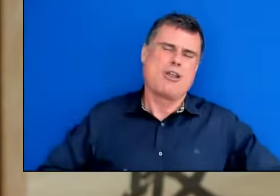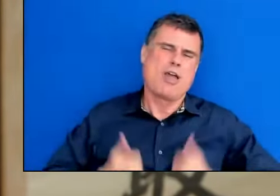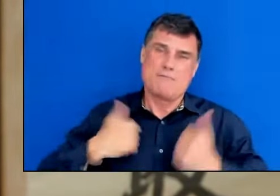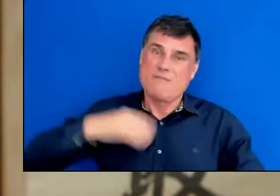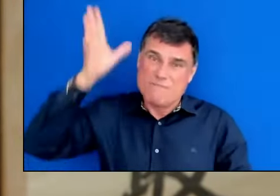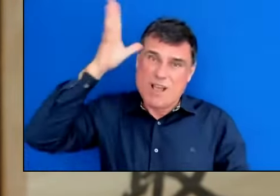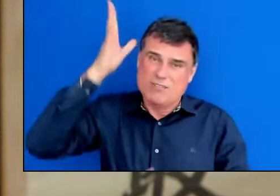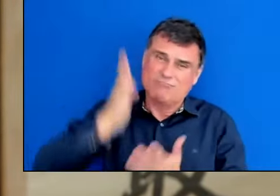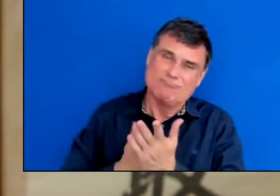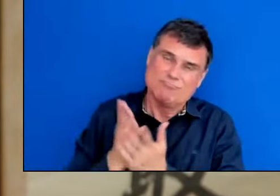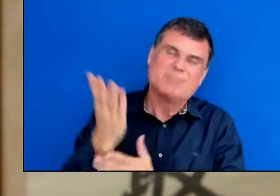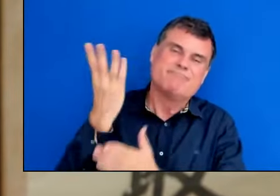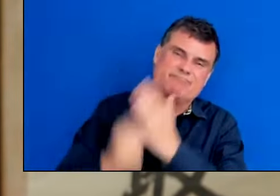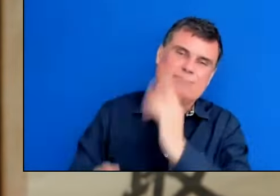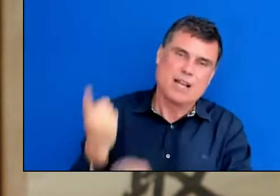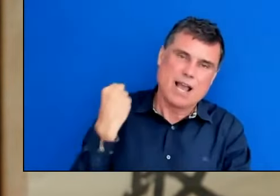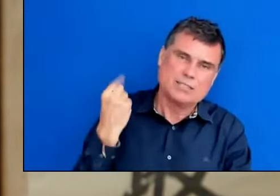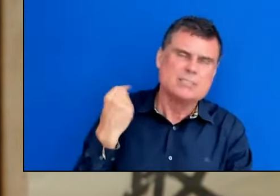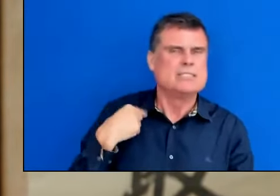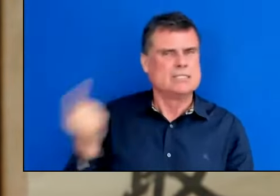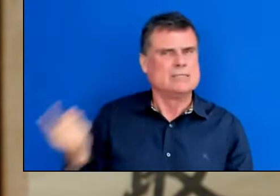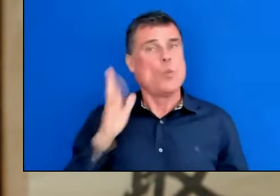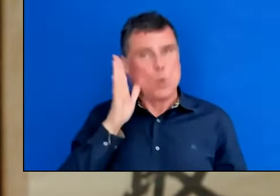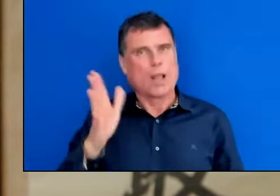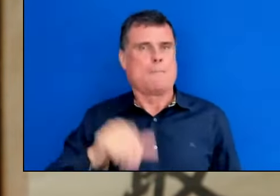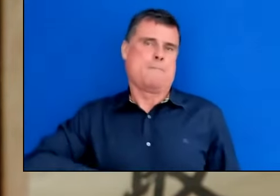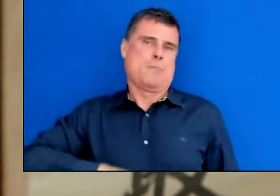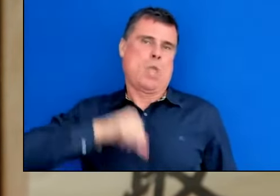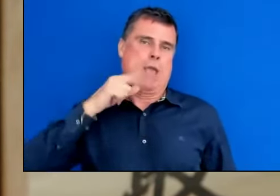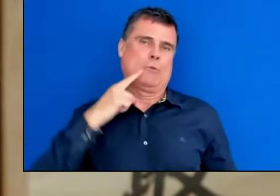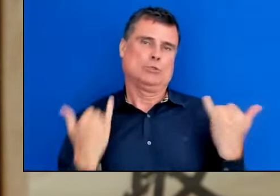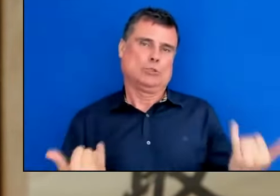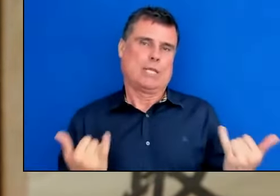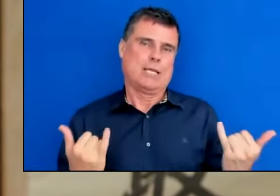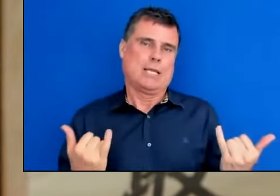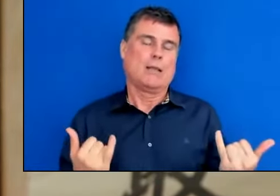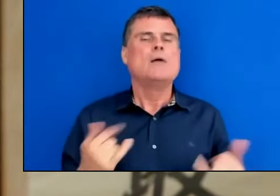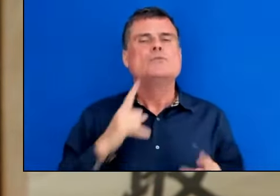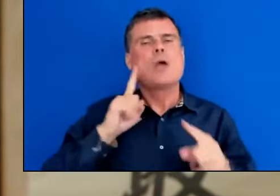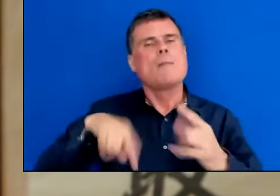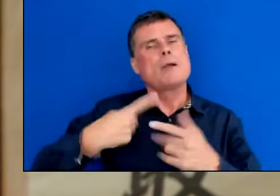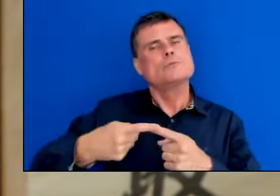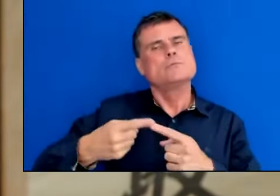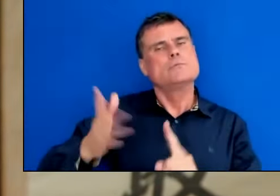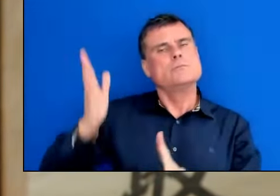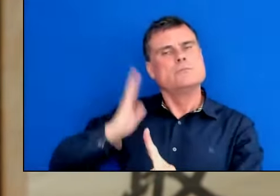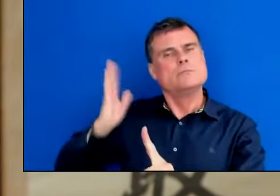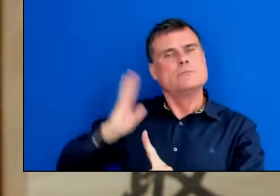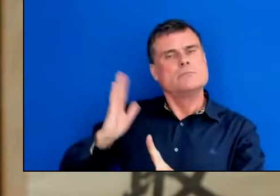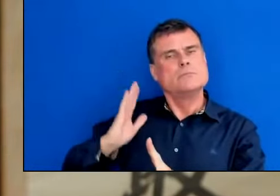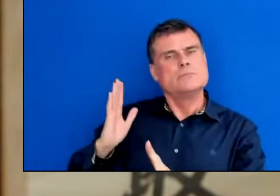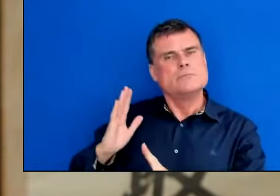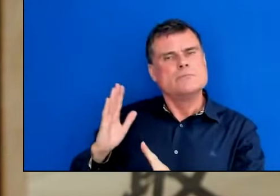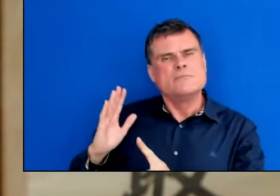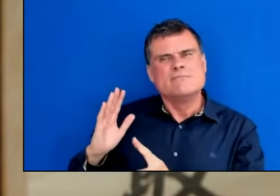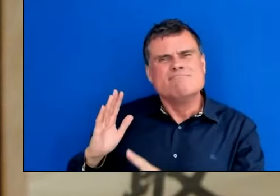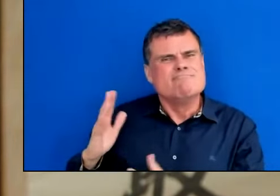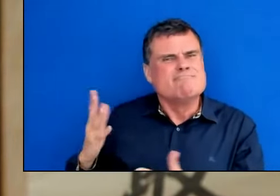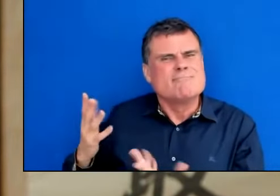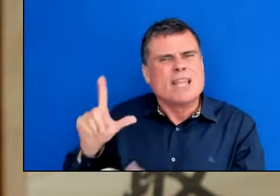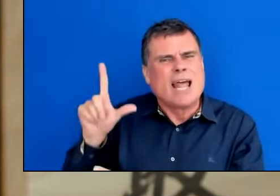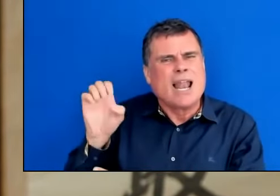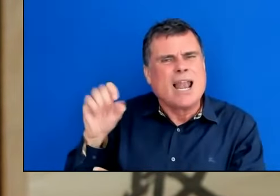And he would be proud of this day as well. So we're talking about legacies and, you know, what people left behind. And I think about the value